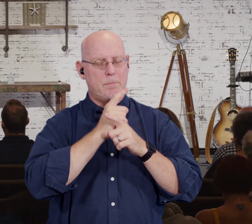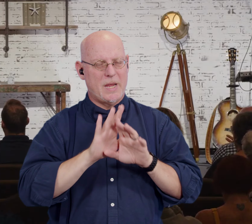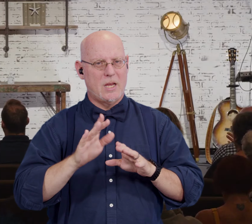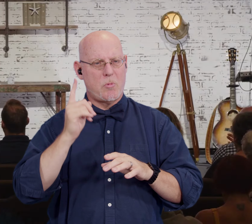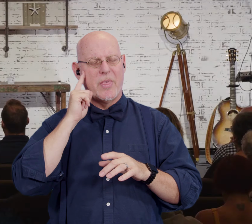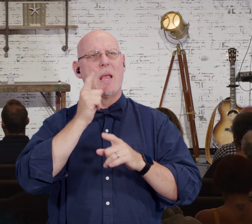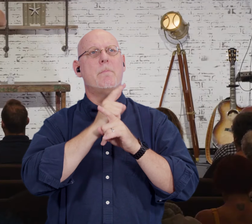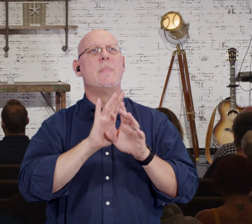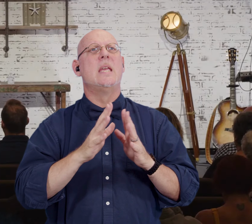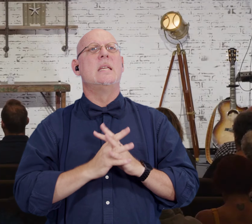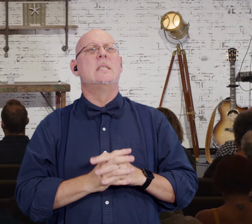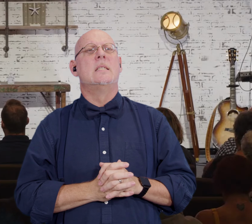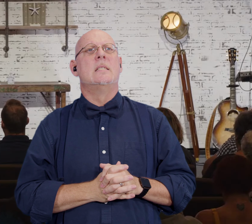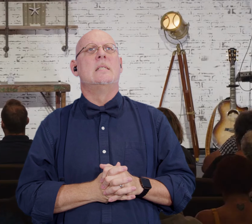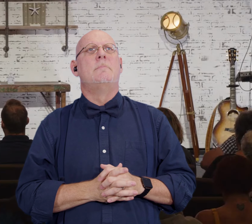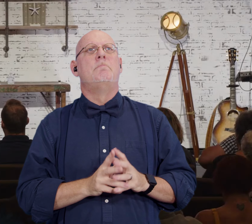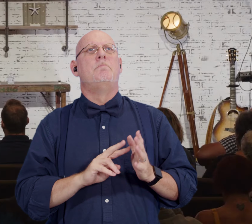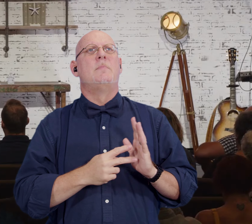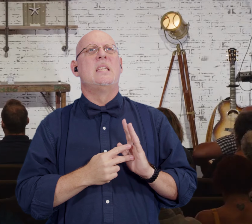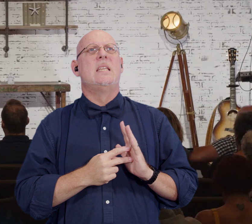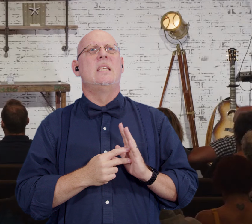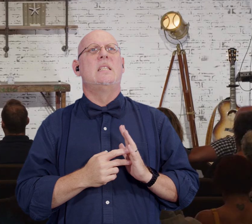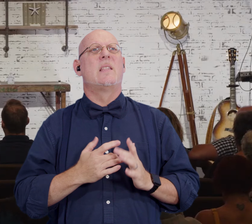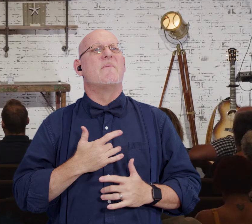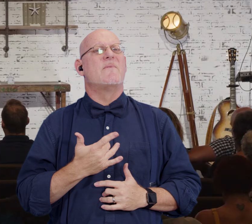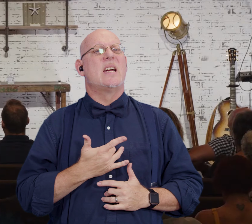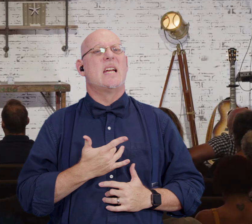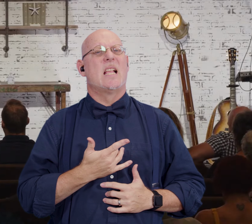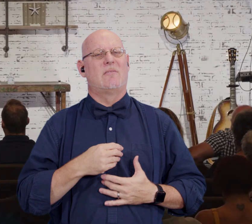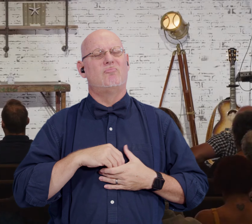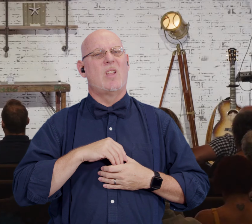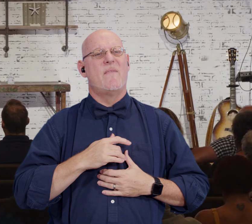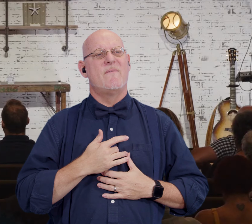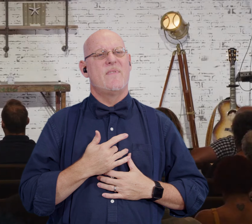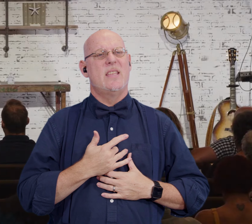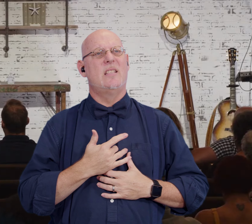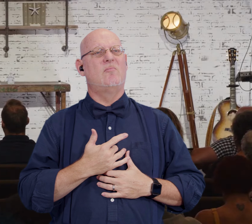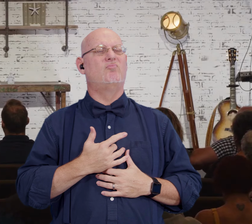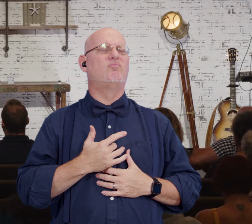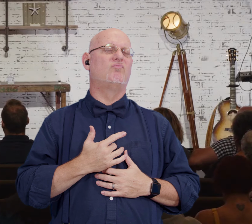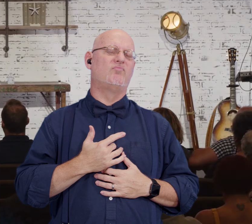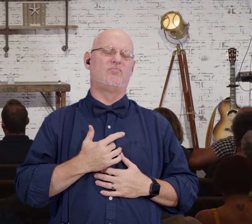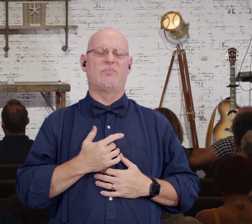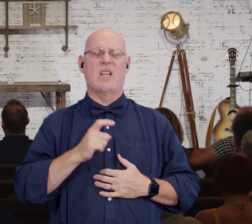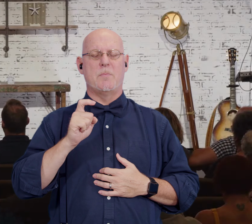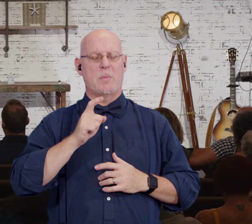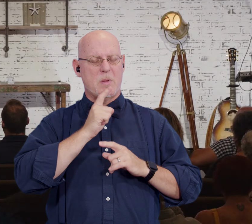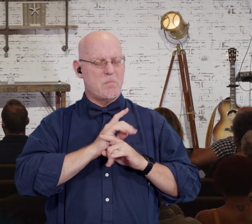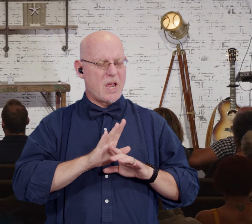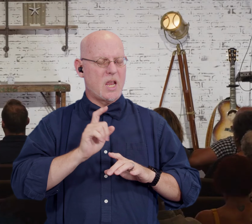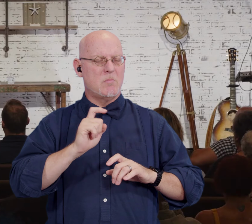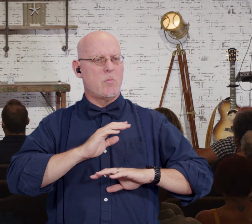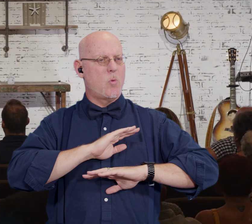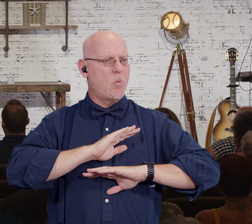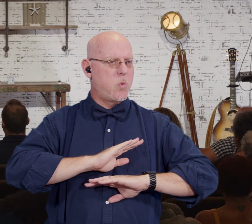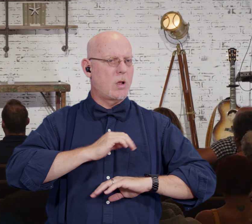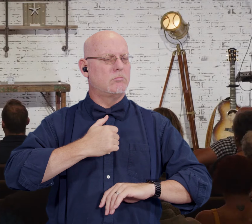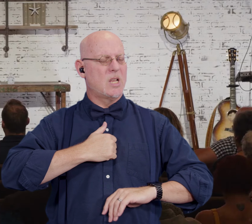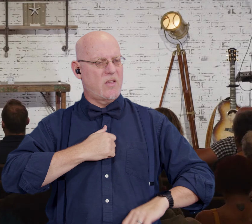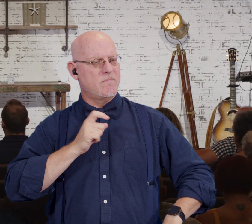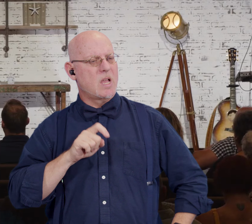wrong. Because we think peace is like this feeling within. Like, I've got to be at peace. I've got to be at